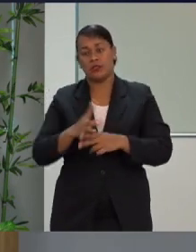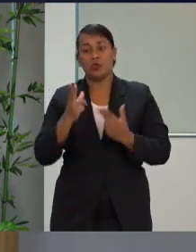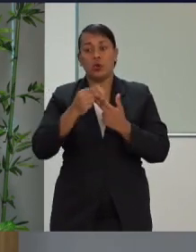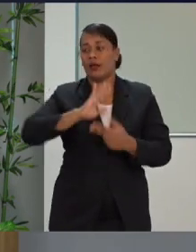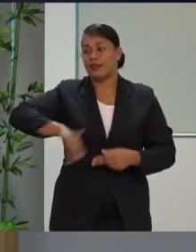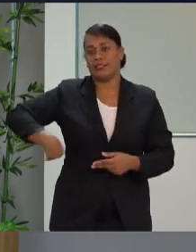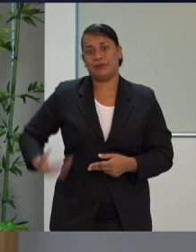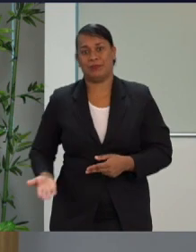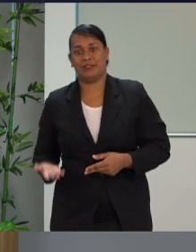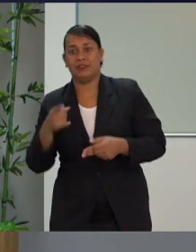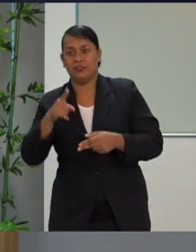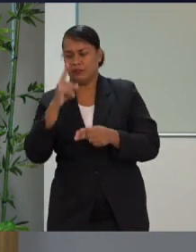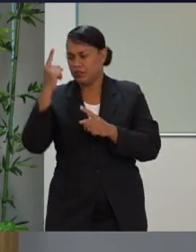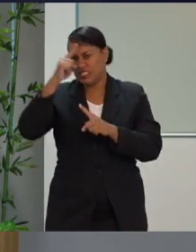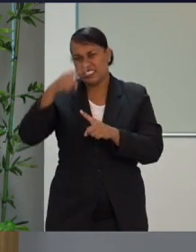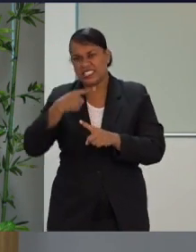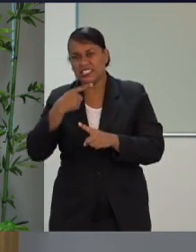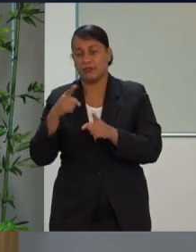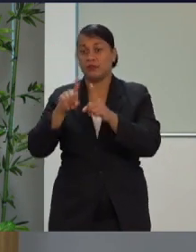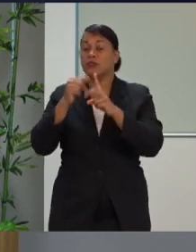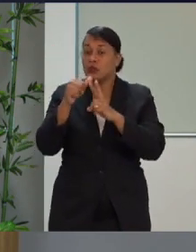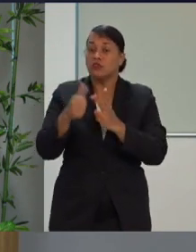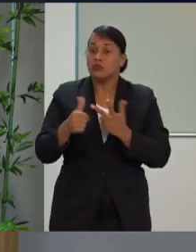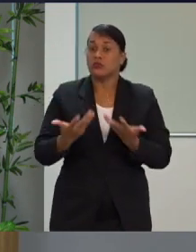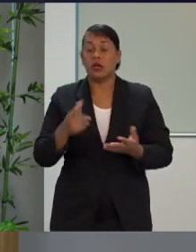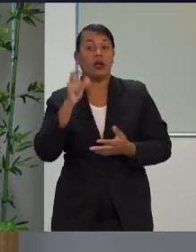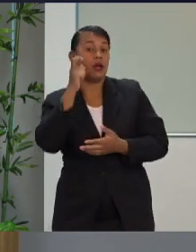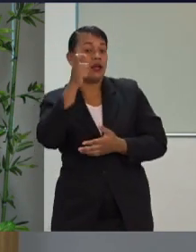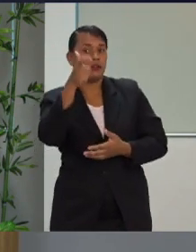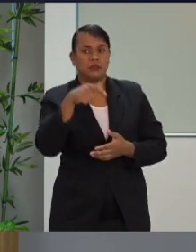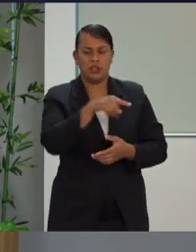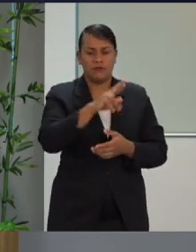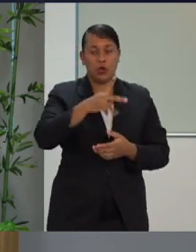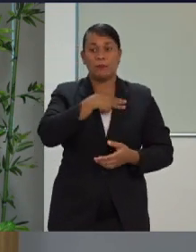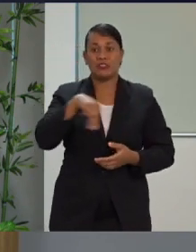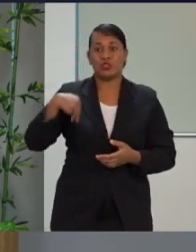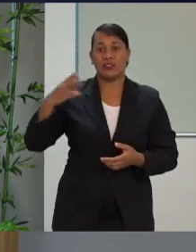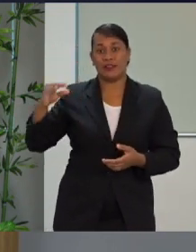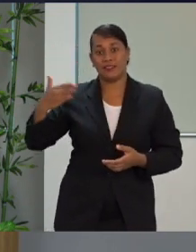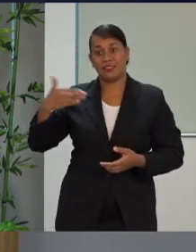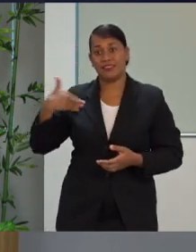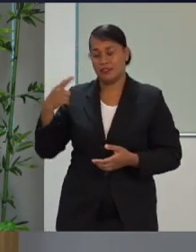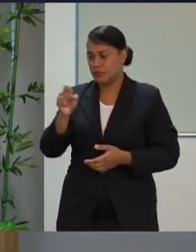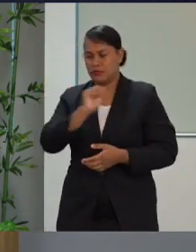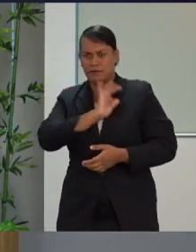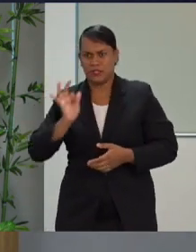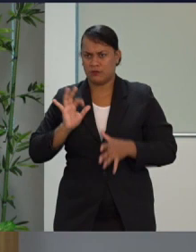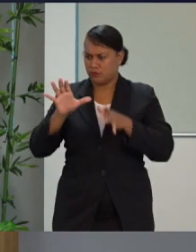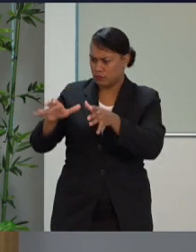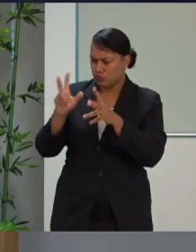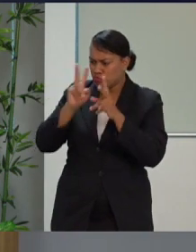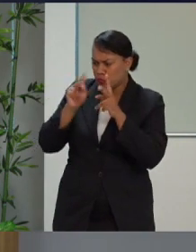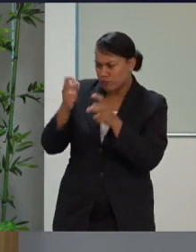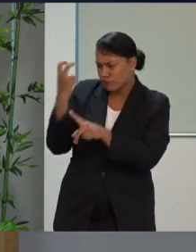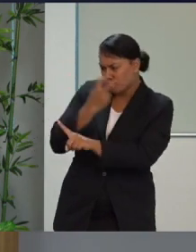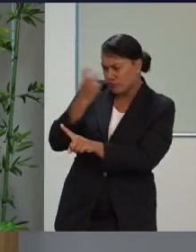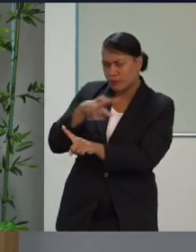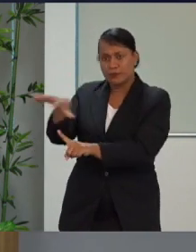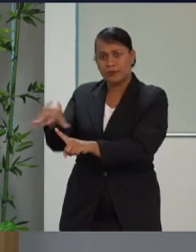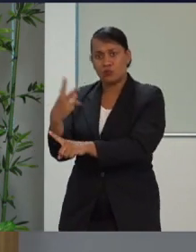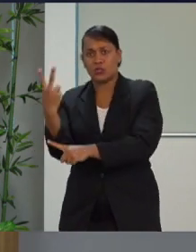husband, and also under the care of the Ministry of Health staff. So at the moment,